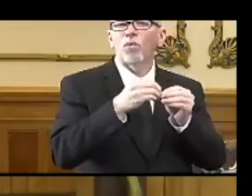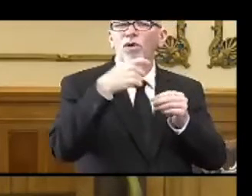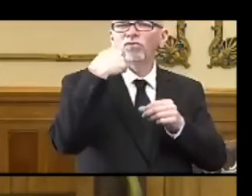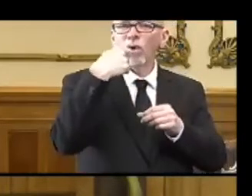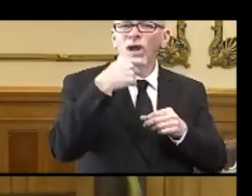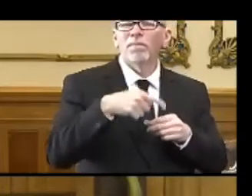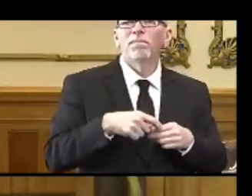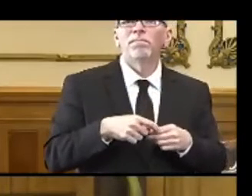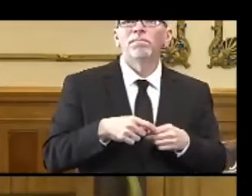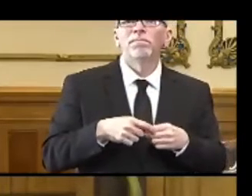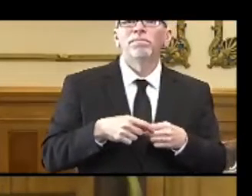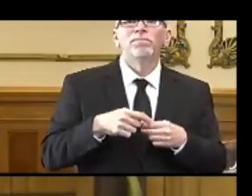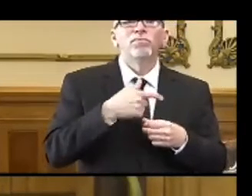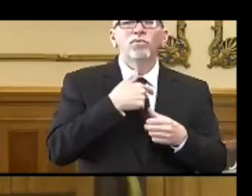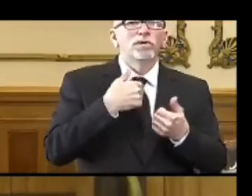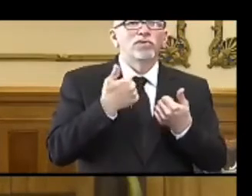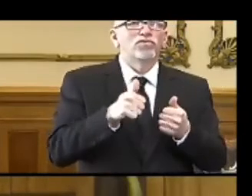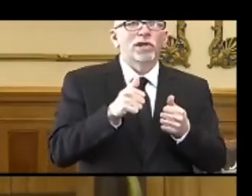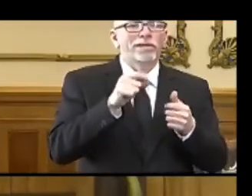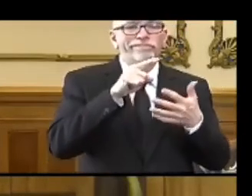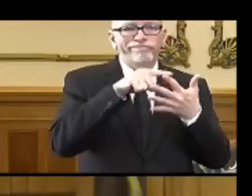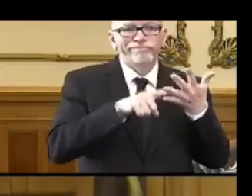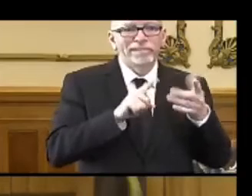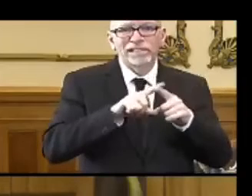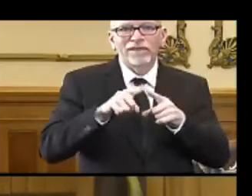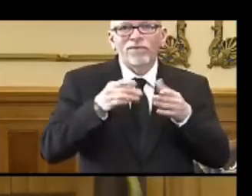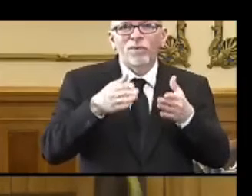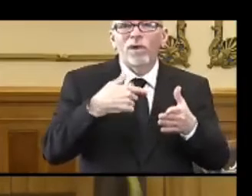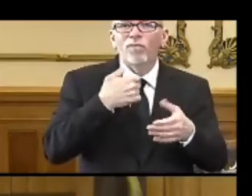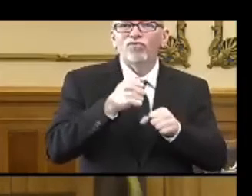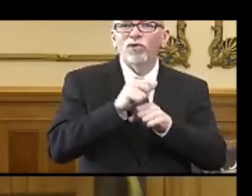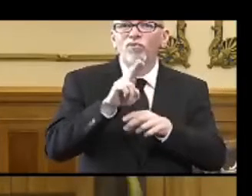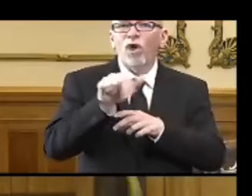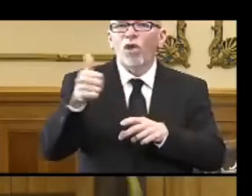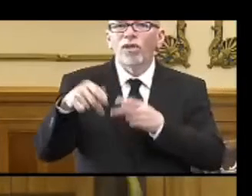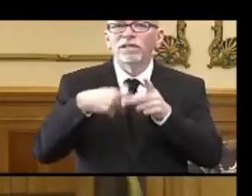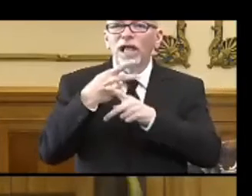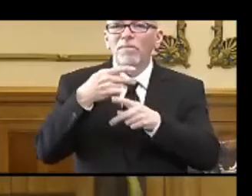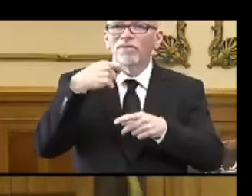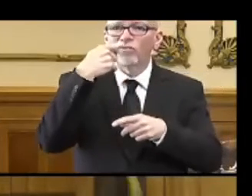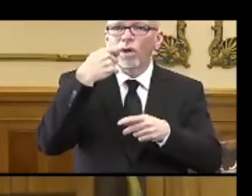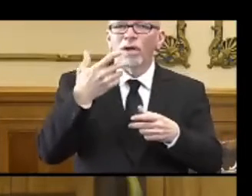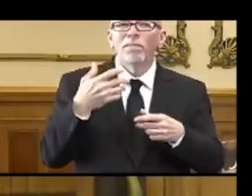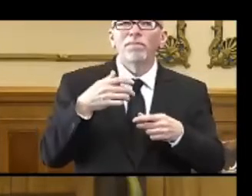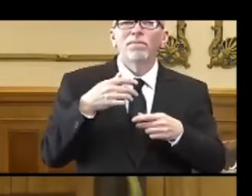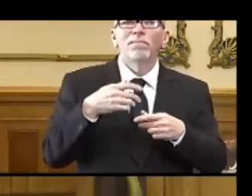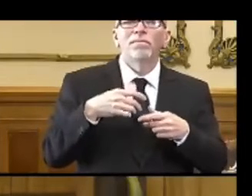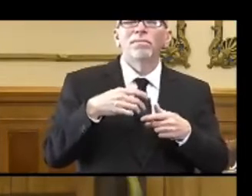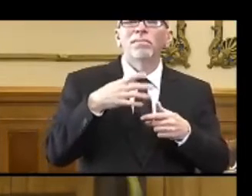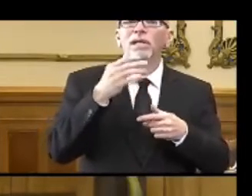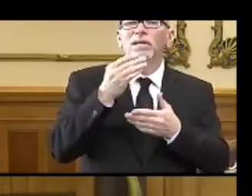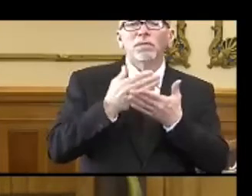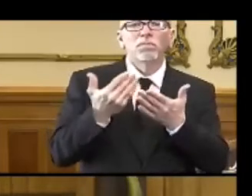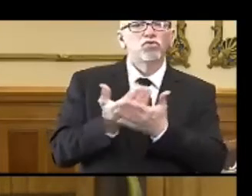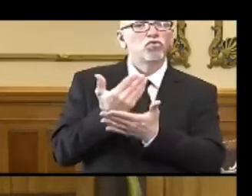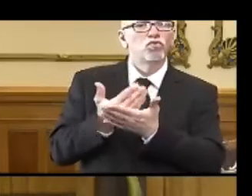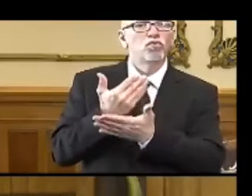working in every way possible to use alternative swabs that are out there, and even some